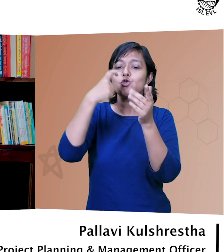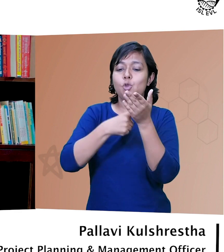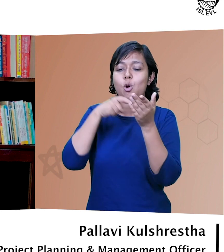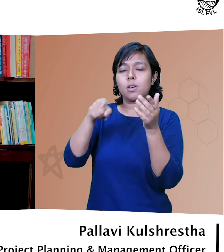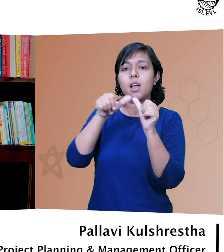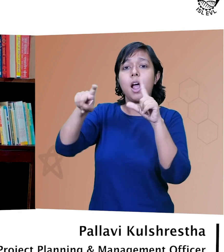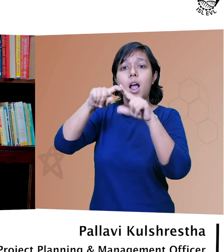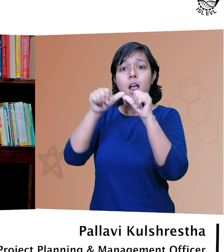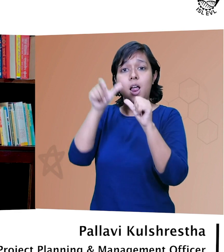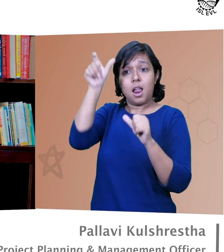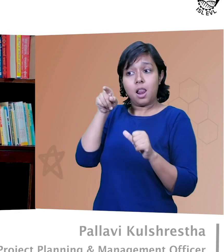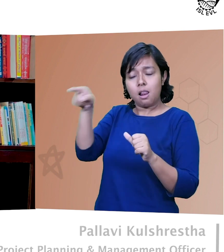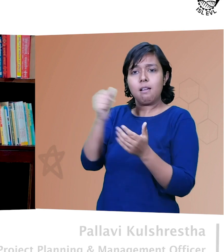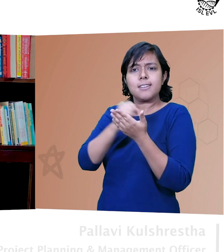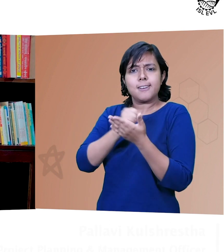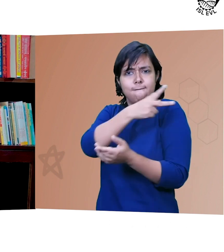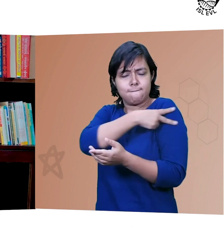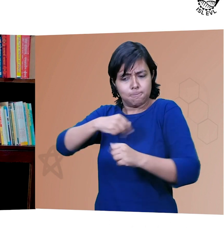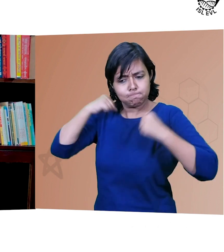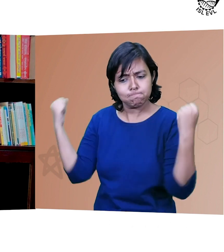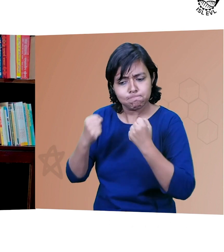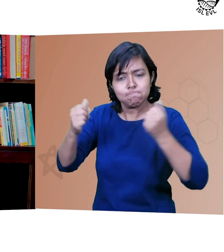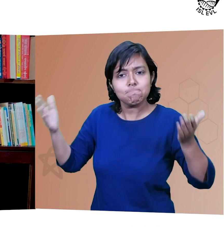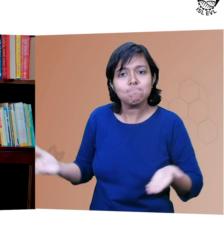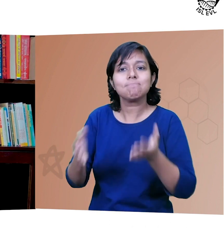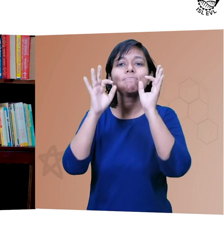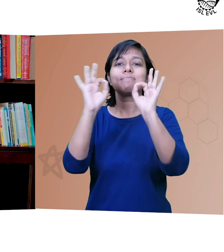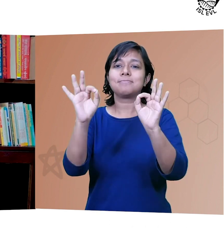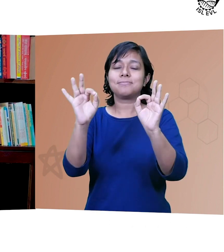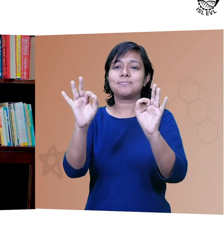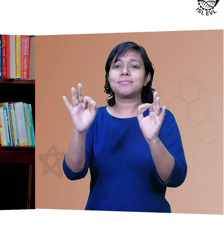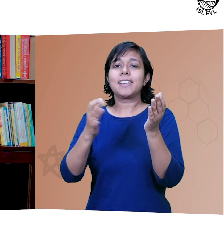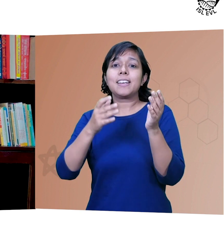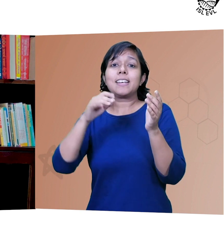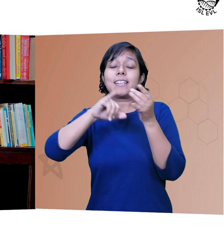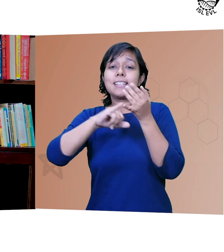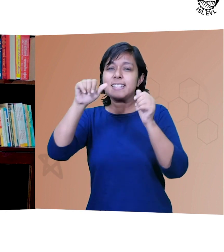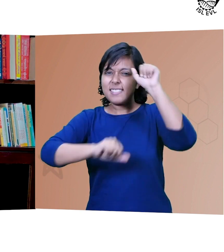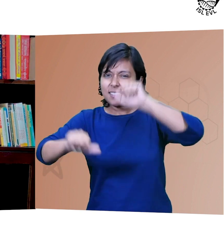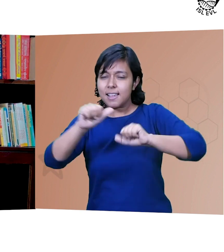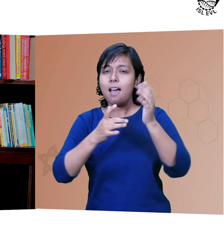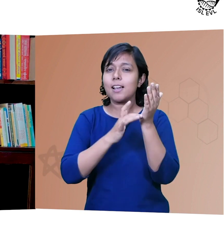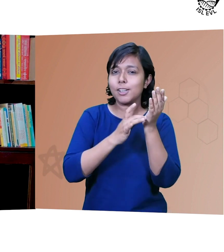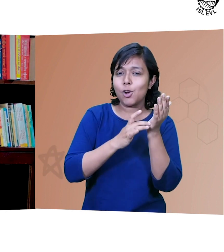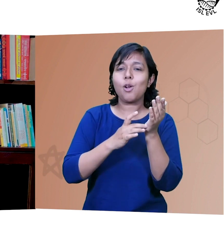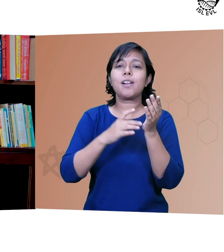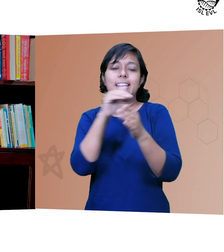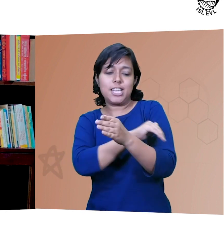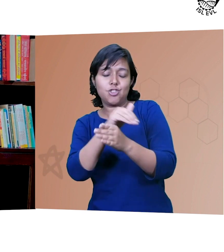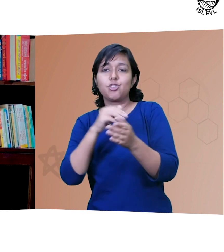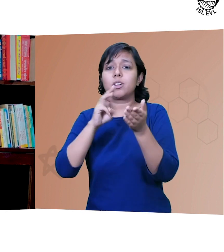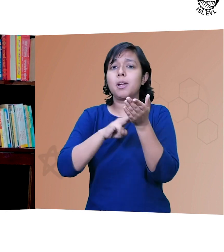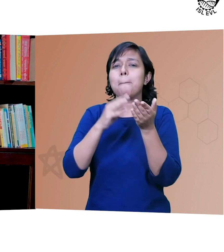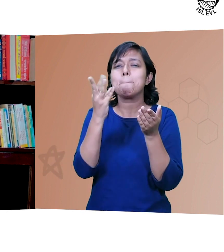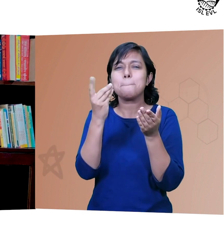csir scientists in pursuing projects like islevl she communicated the appreciation